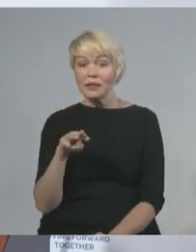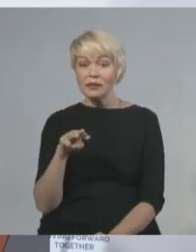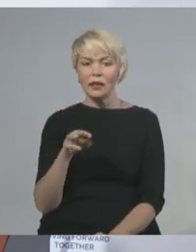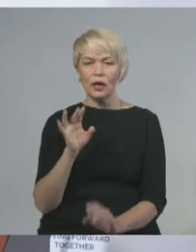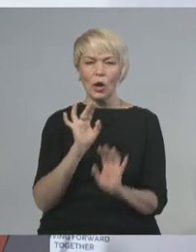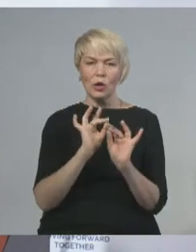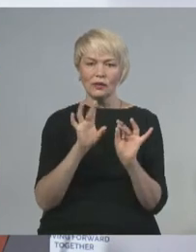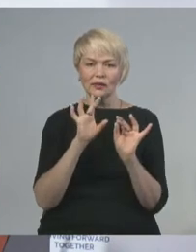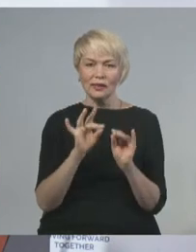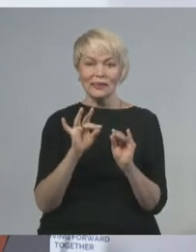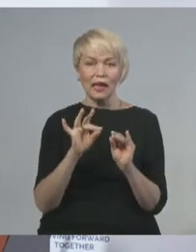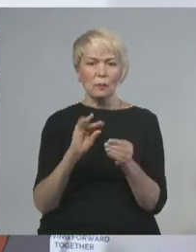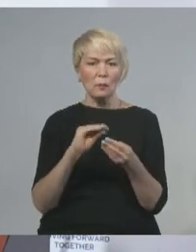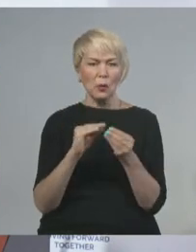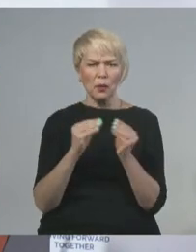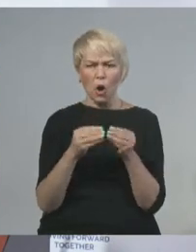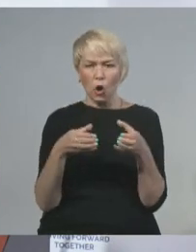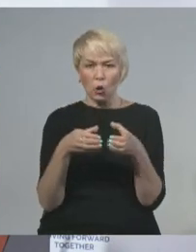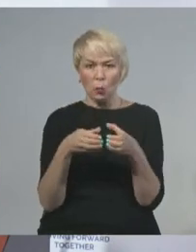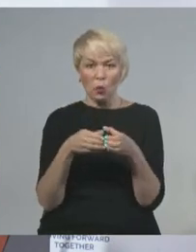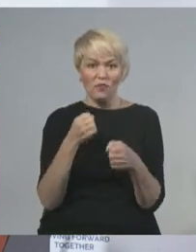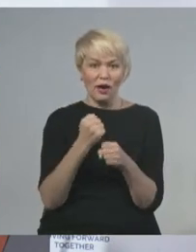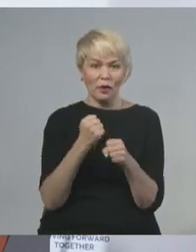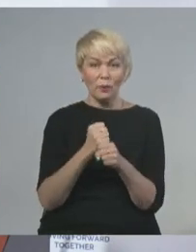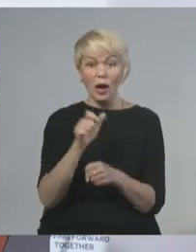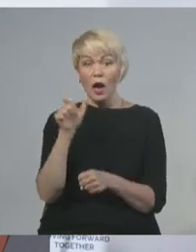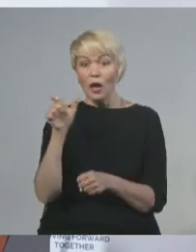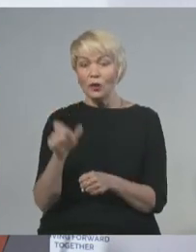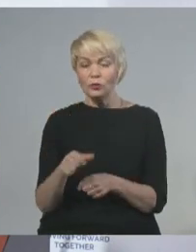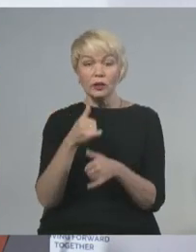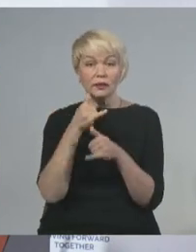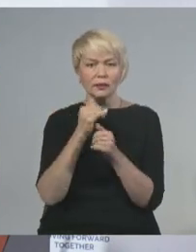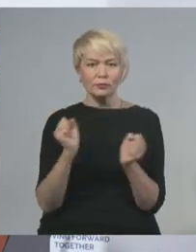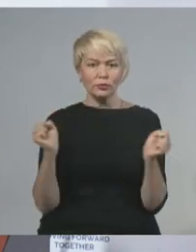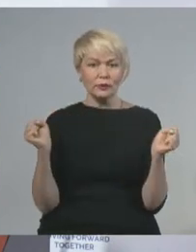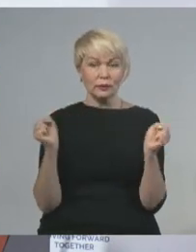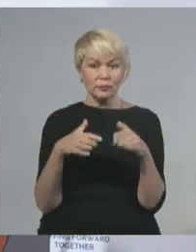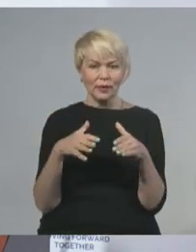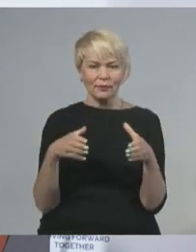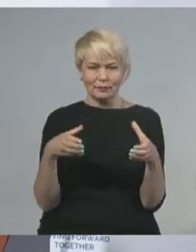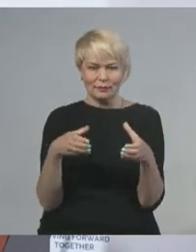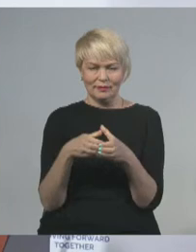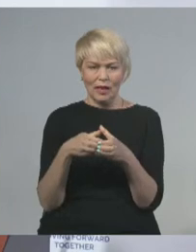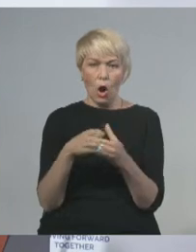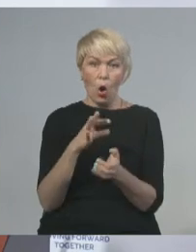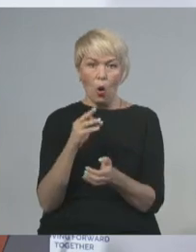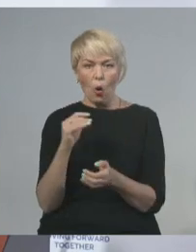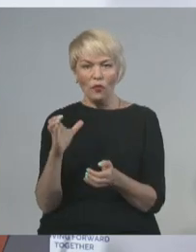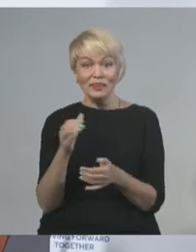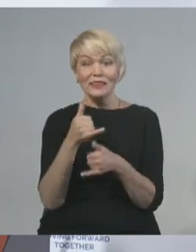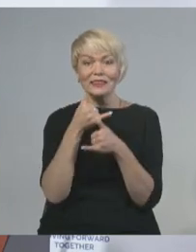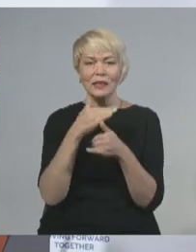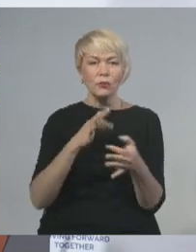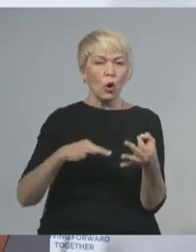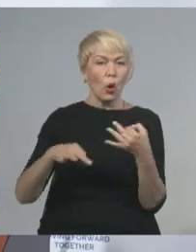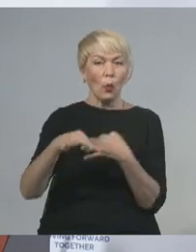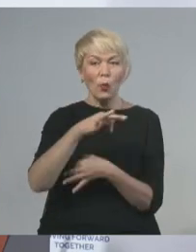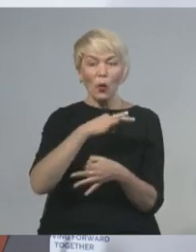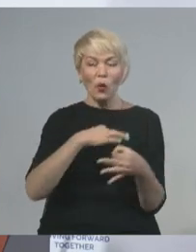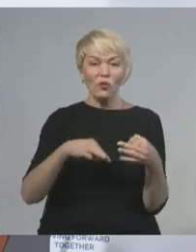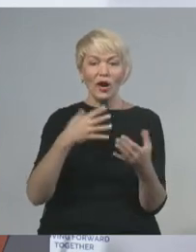are no longer in their bureaus in the studios discussing things that they need to stay home and that's a